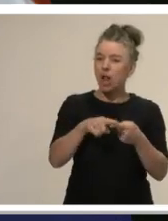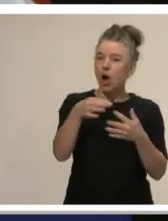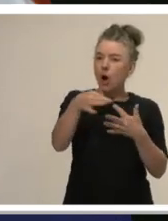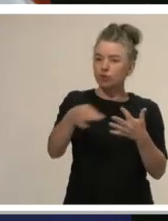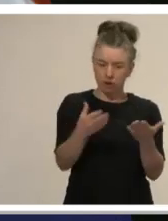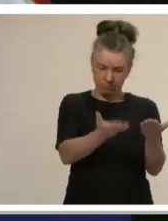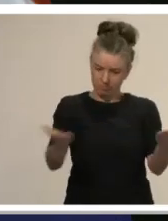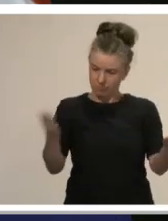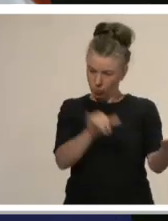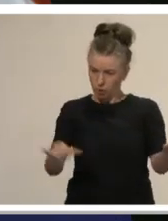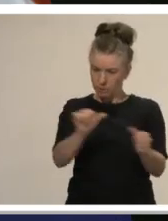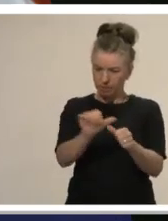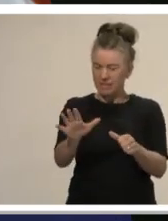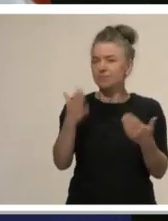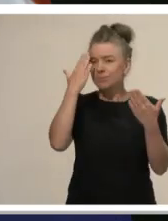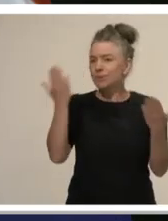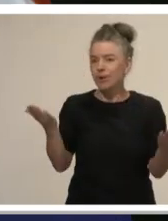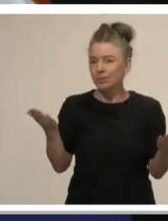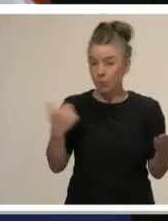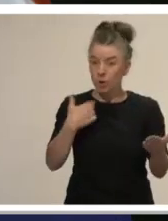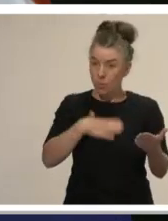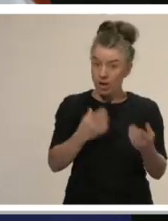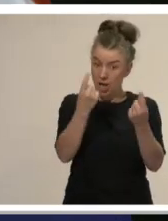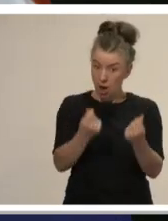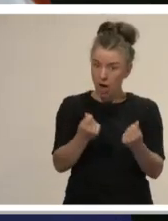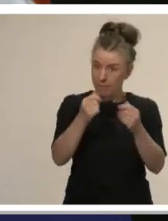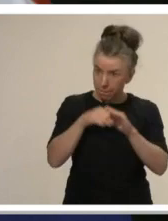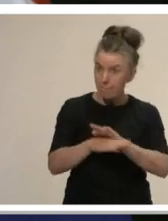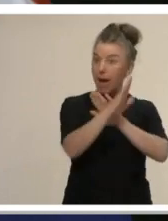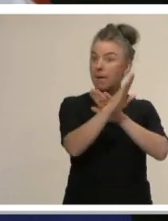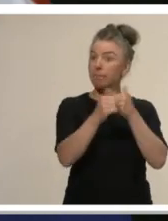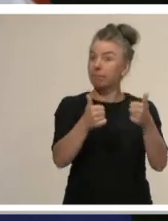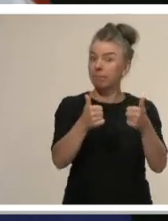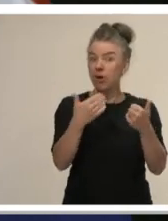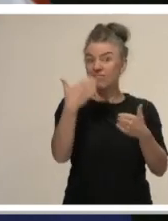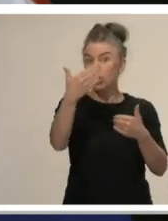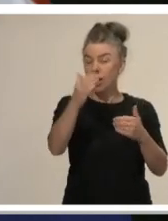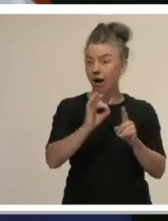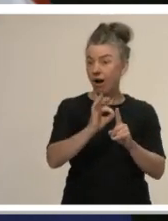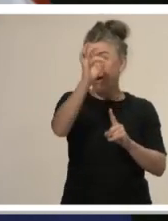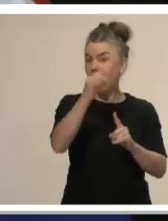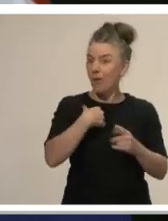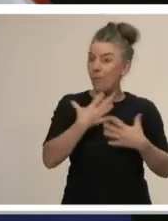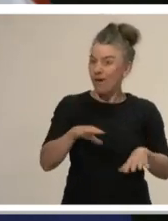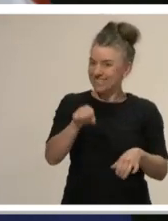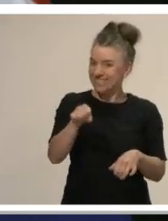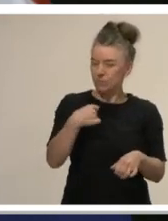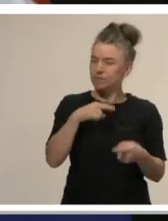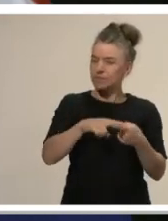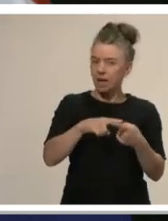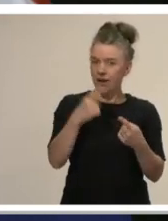are available when it comes to stimulating the economy and ensuring our economy can recover quickly. You